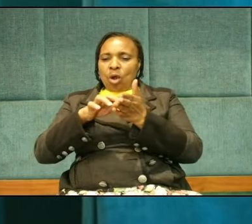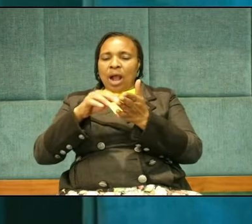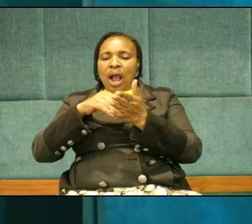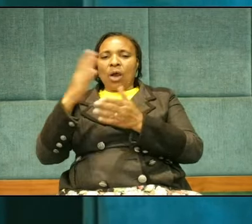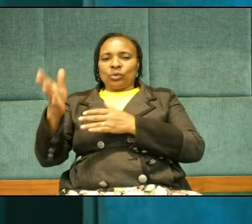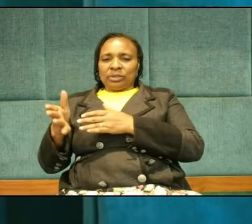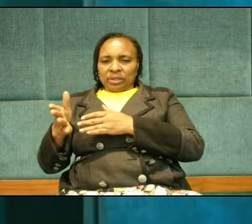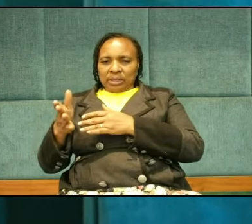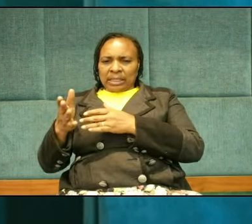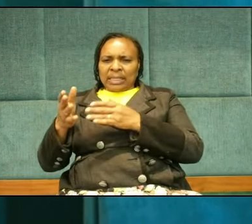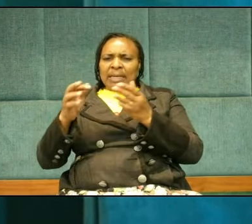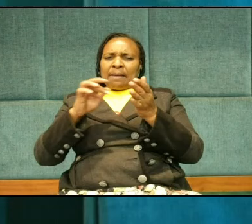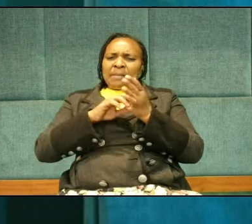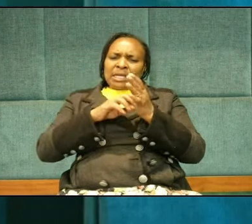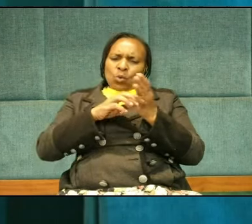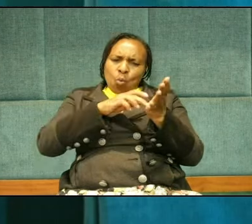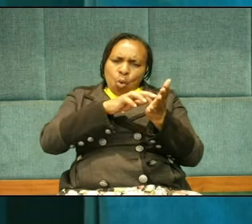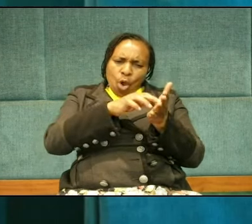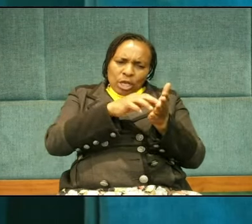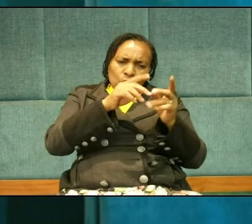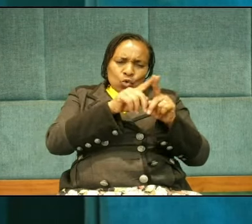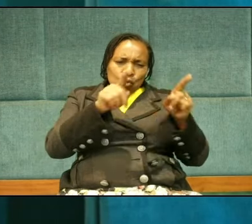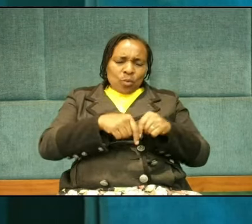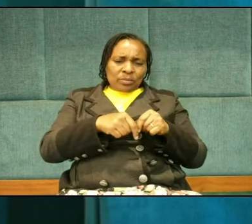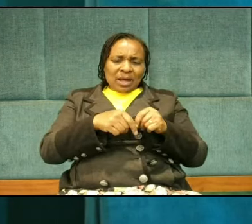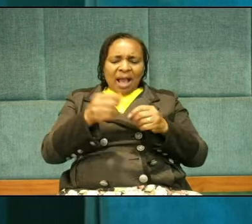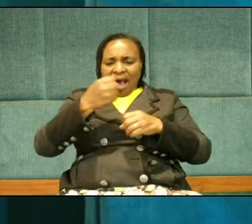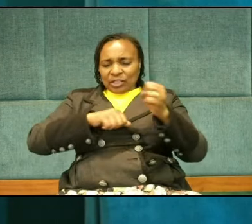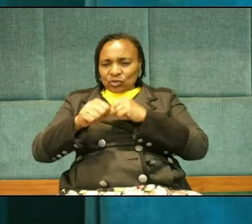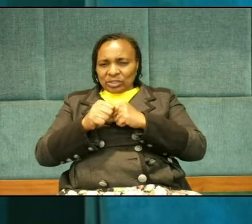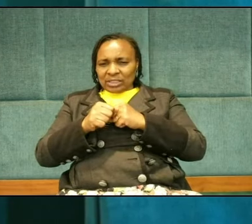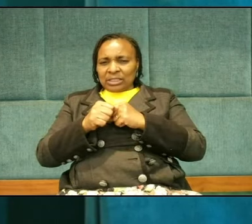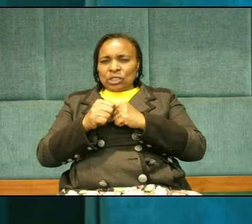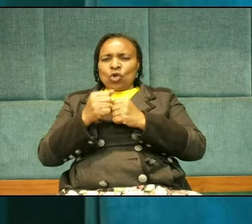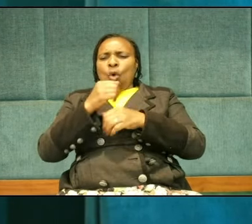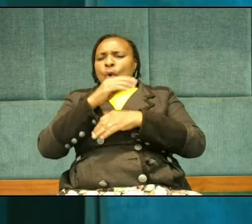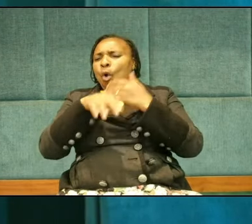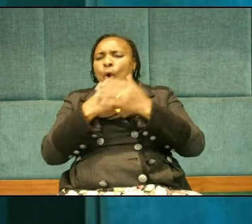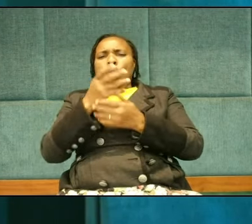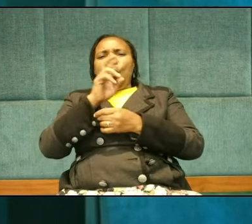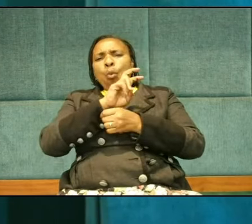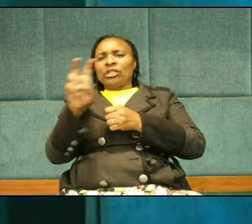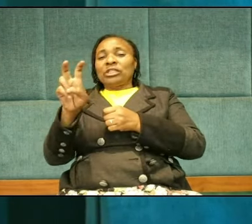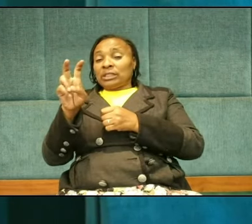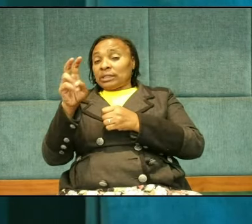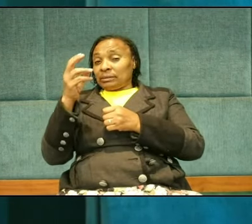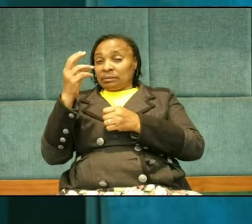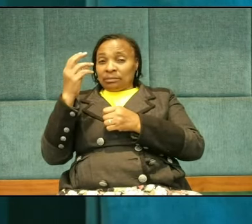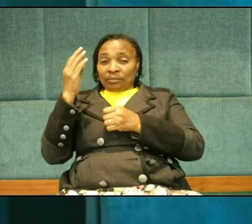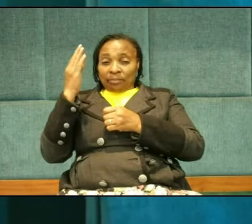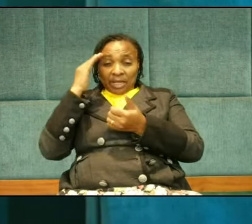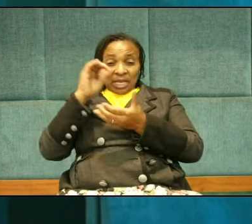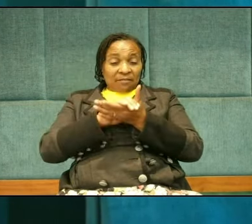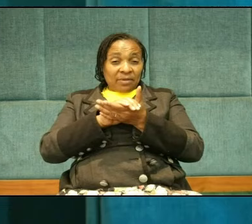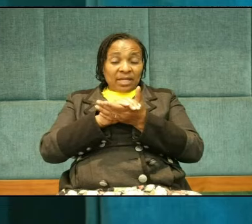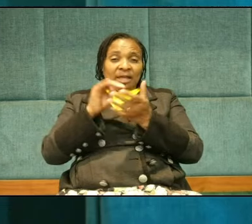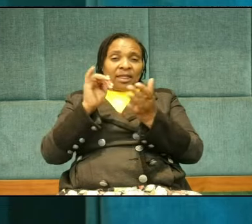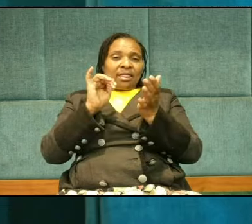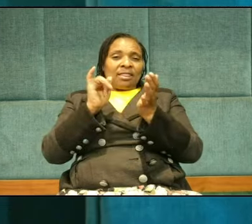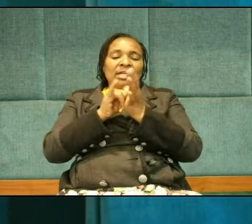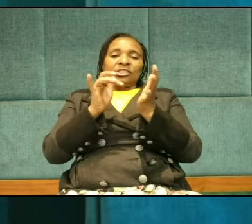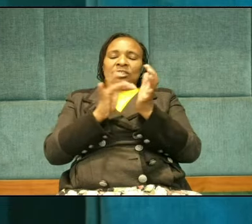when you walk into a room, however you take your actions, everyone is watching, believing that Christ is